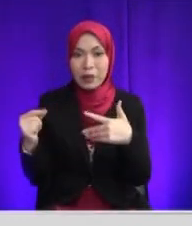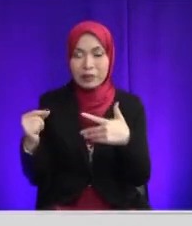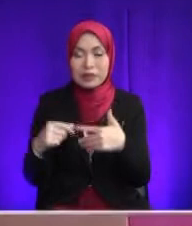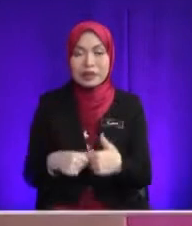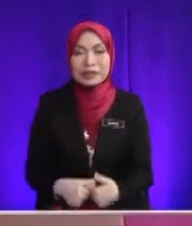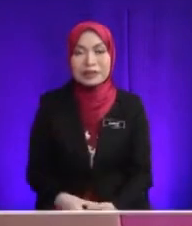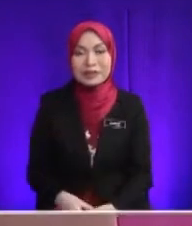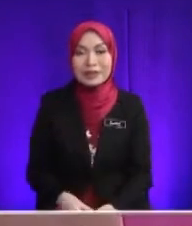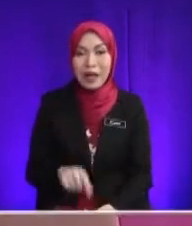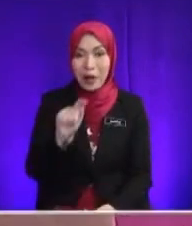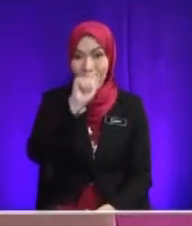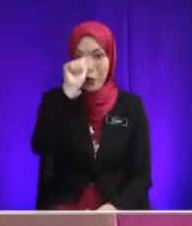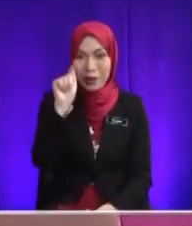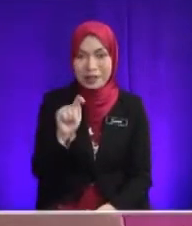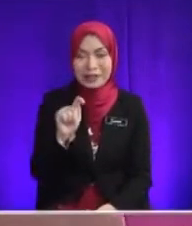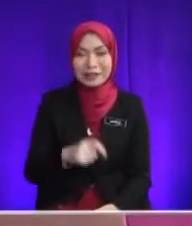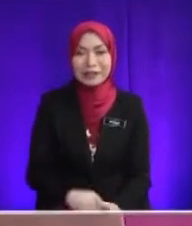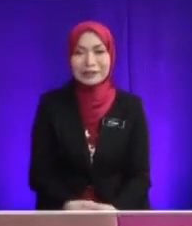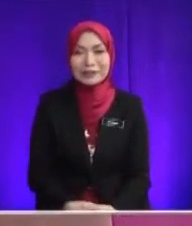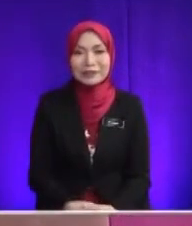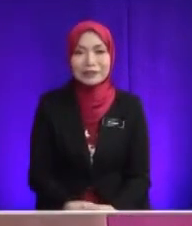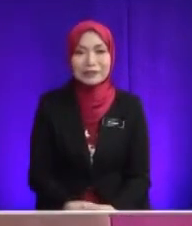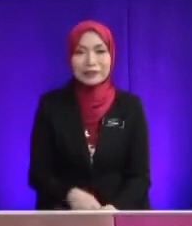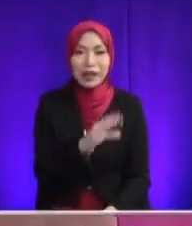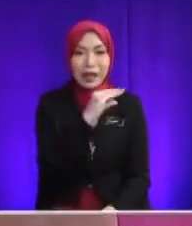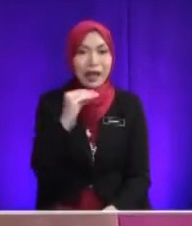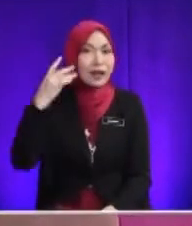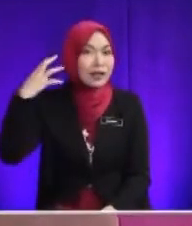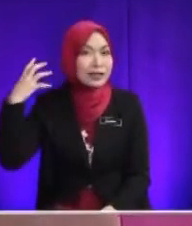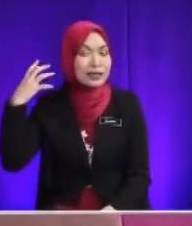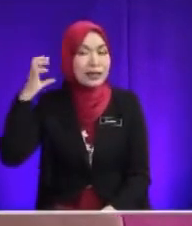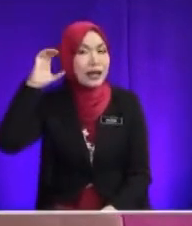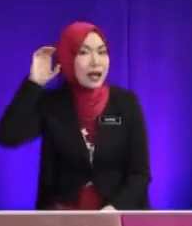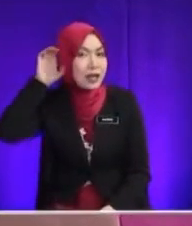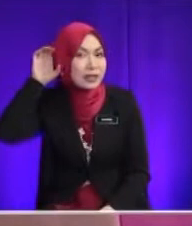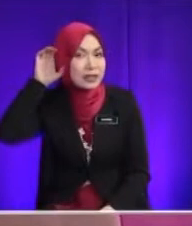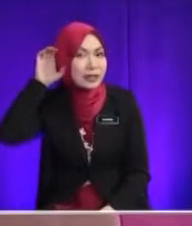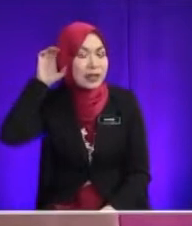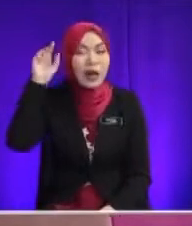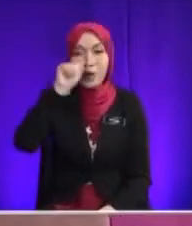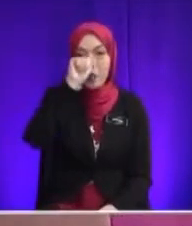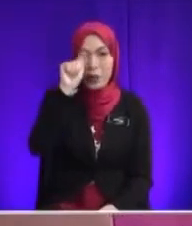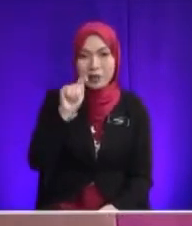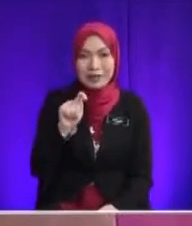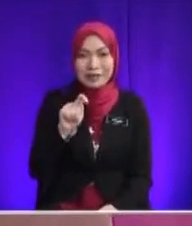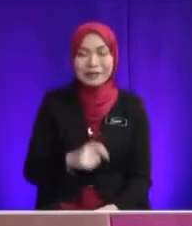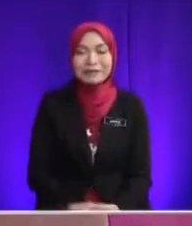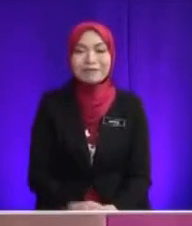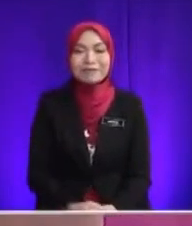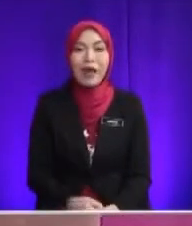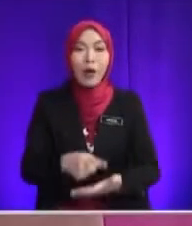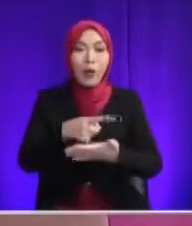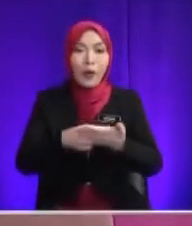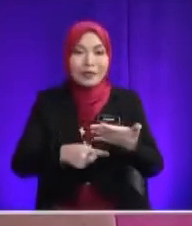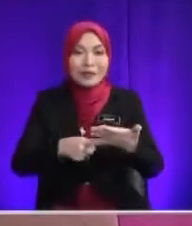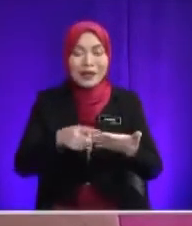comprehension questions. Mm. Okay. Now I will start with what to do for listening. Alright,